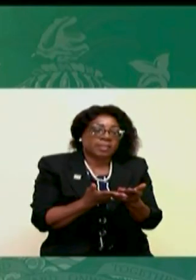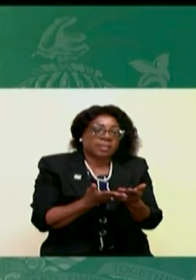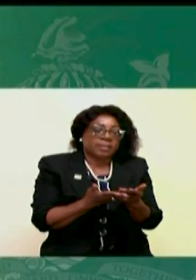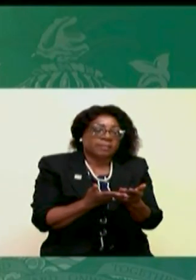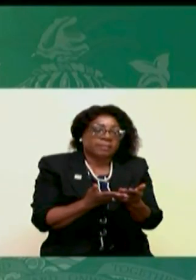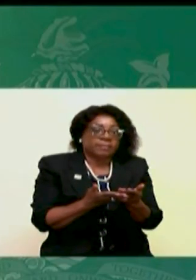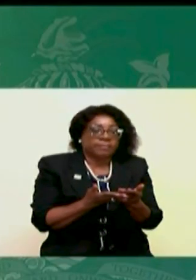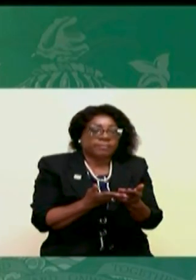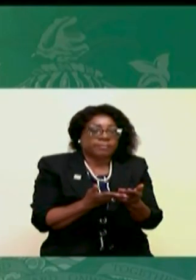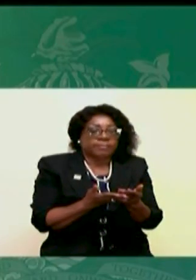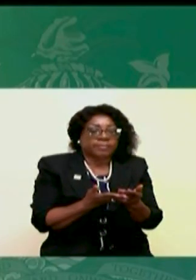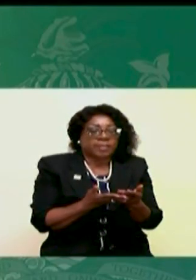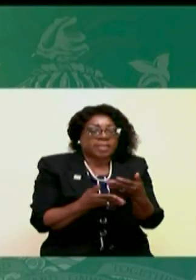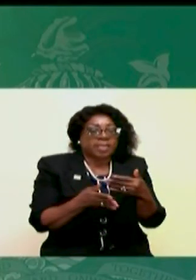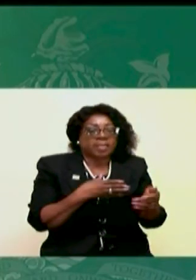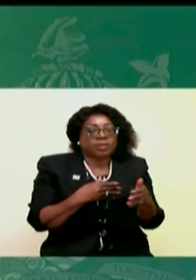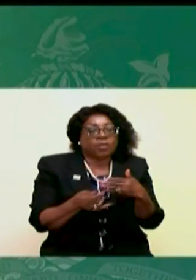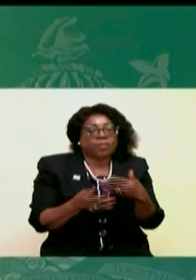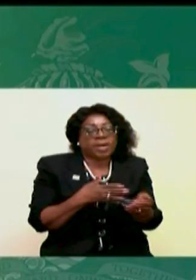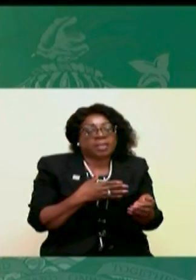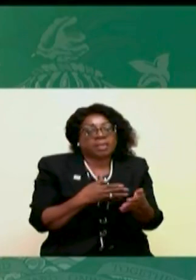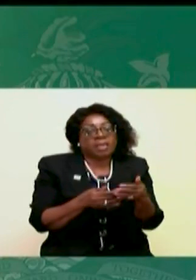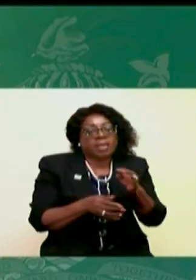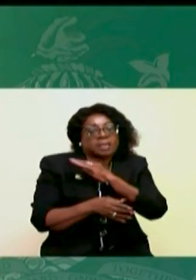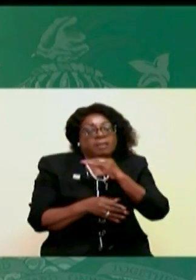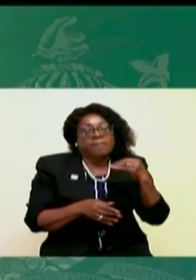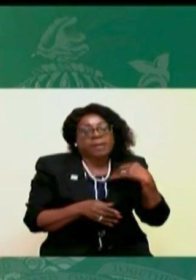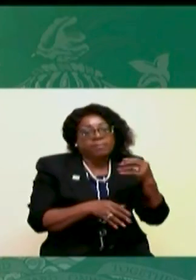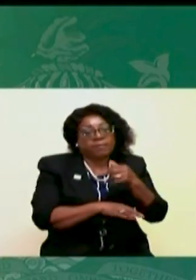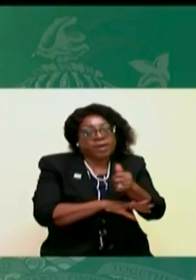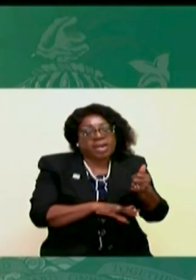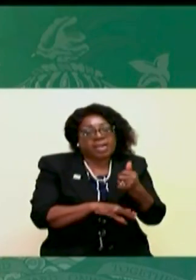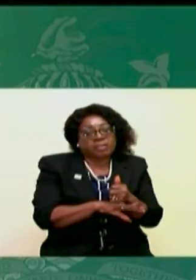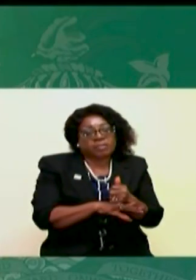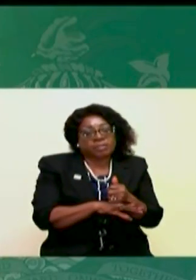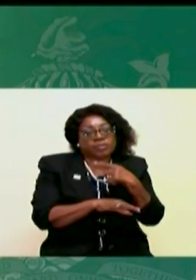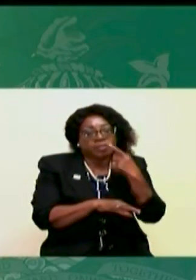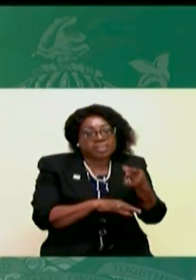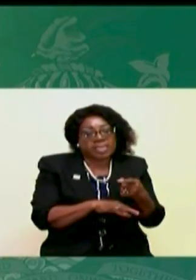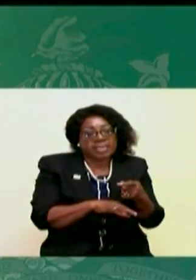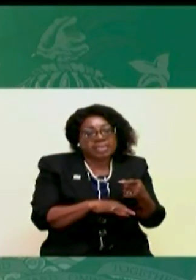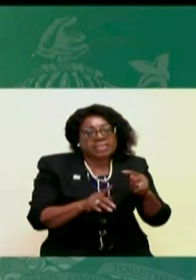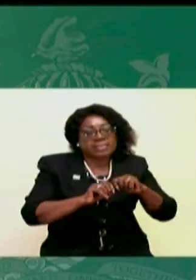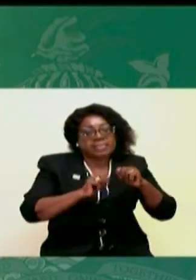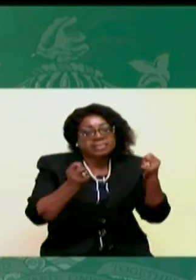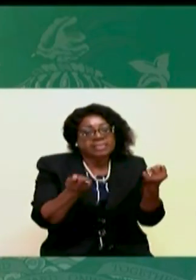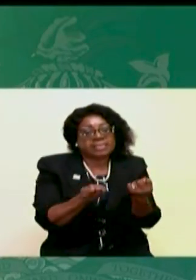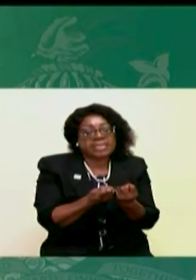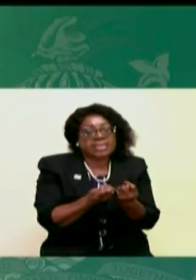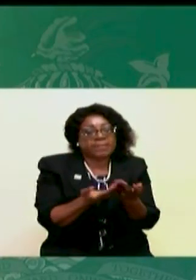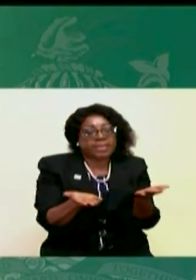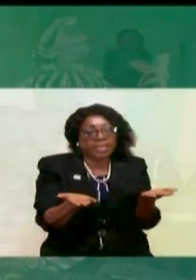Davis Cooper, if you will, doesn't matter. I think it was the member for Andros who said it earlier today. There's a team here.